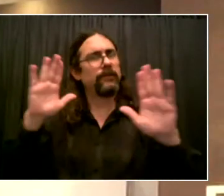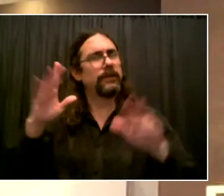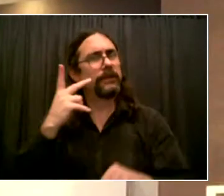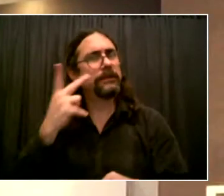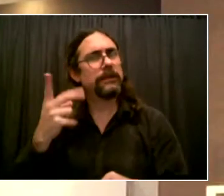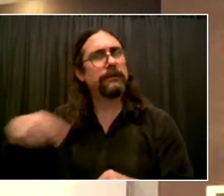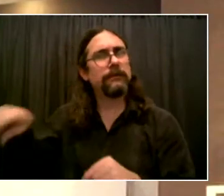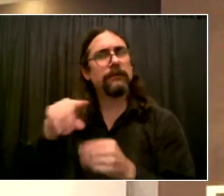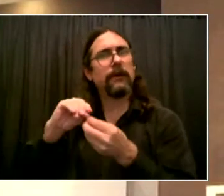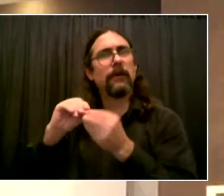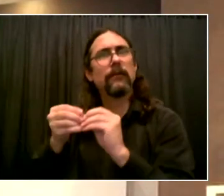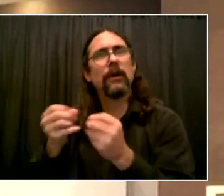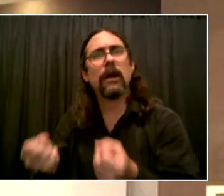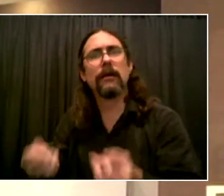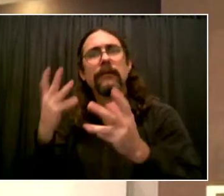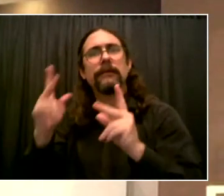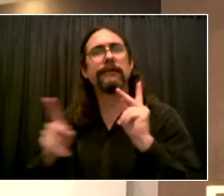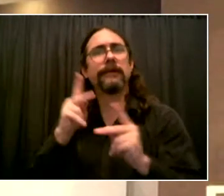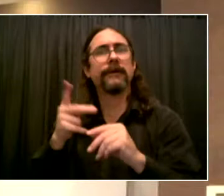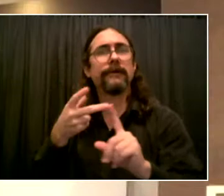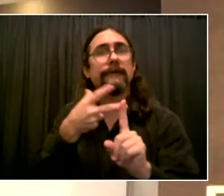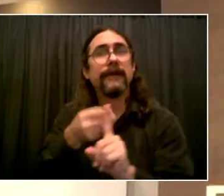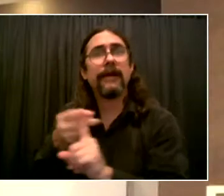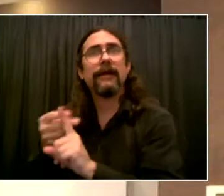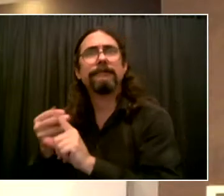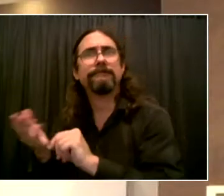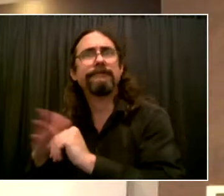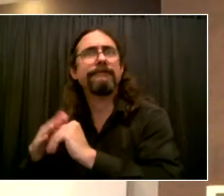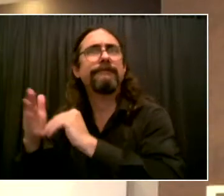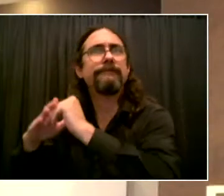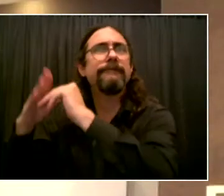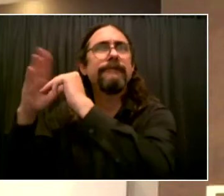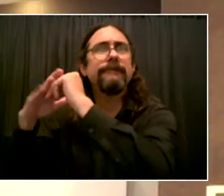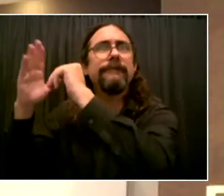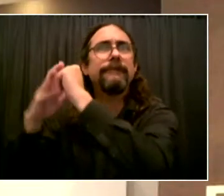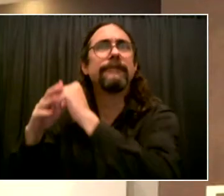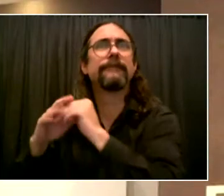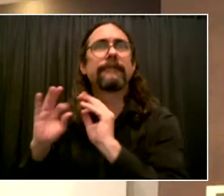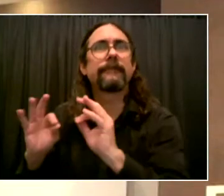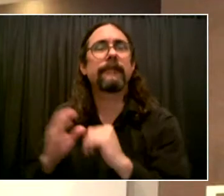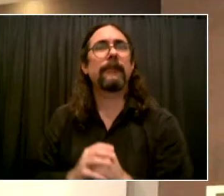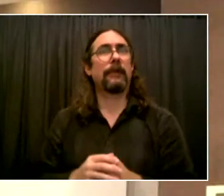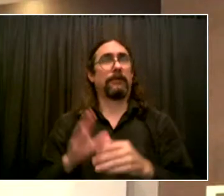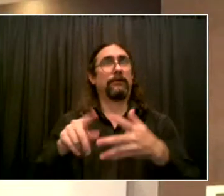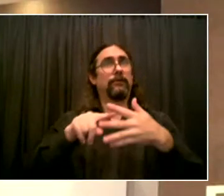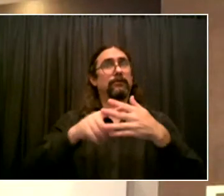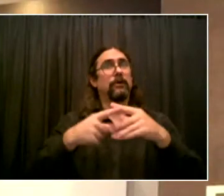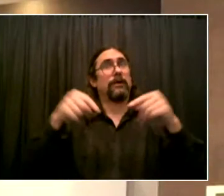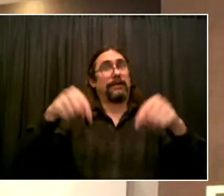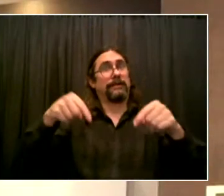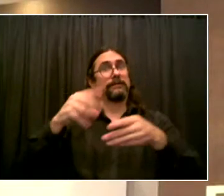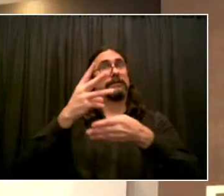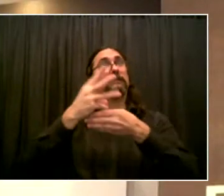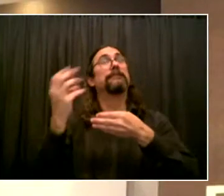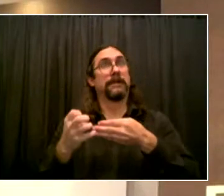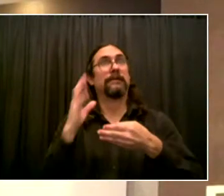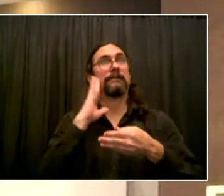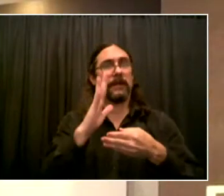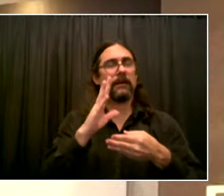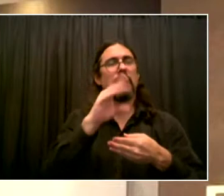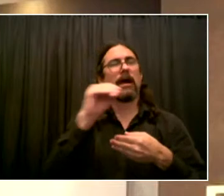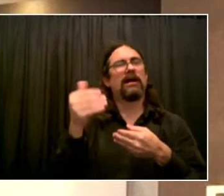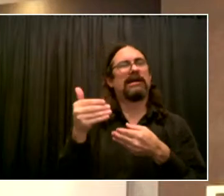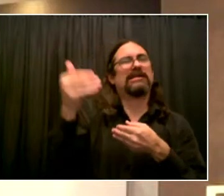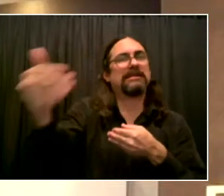it'll be there and at some more theaters, and maybe even the weekend after that as well. So the Key to New York City mandate program is